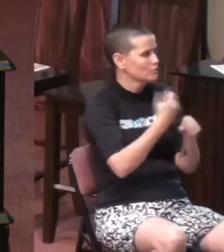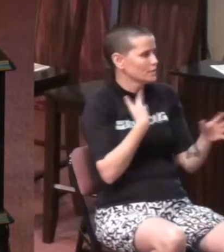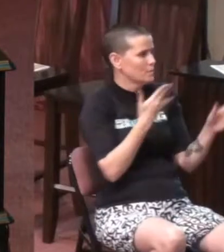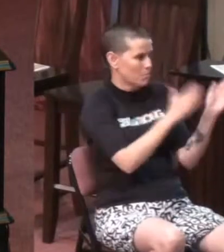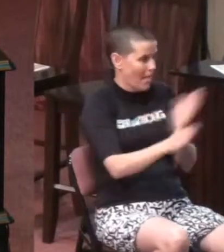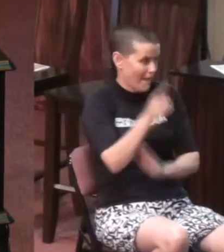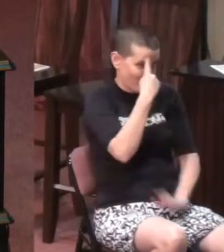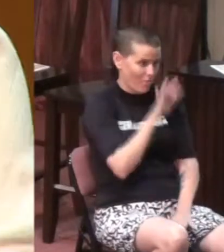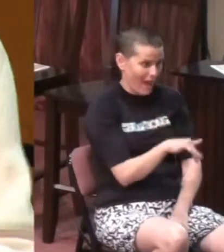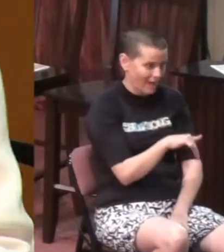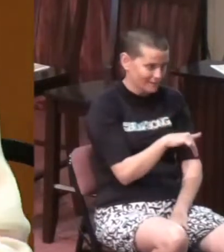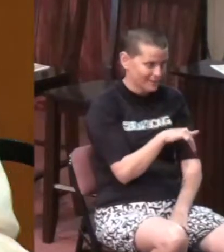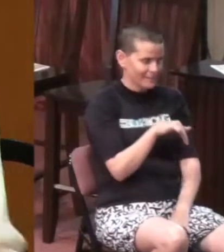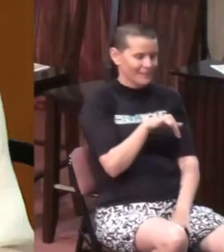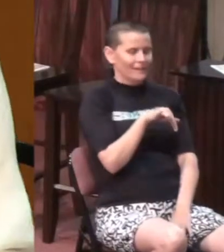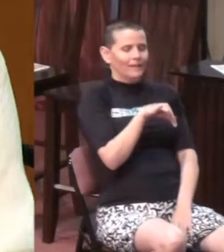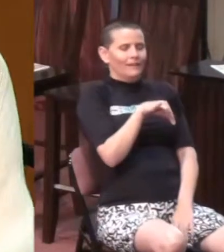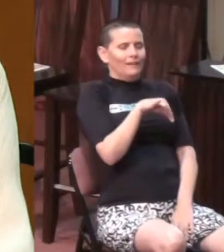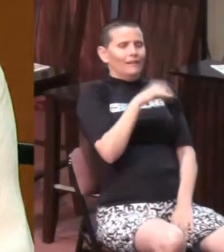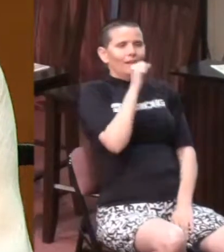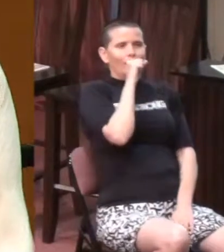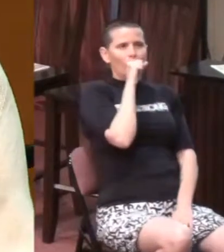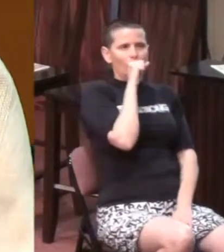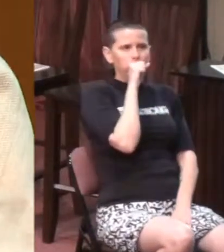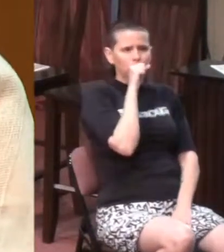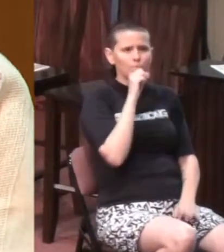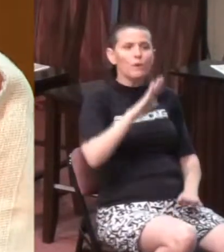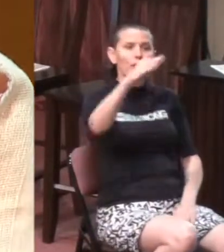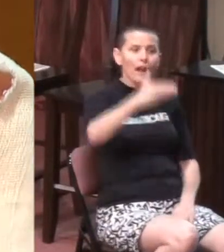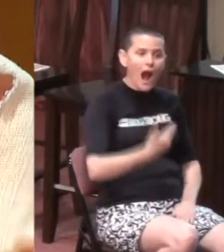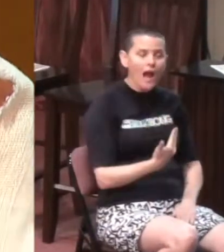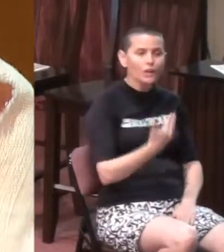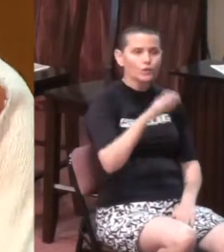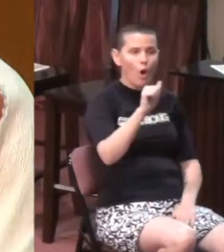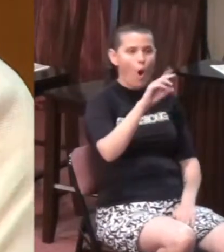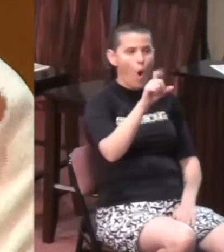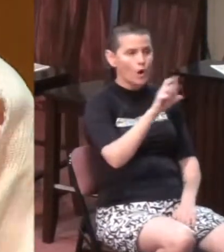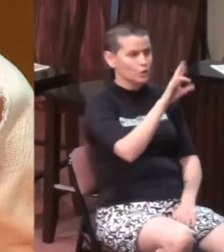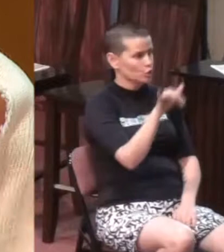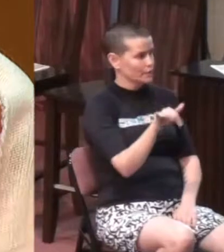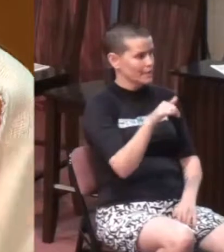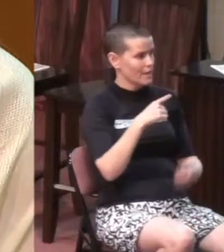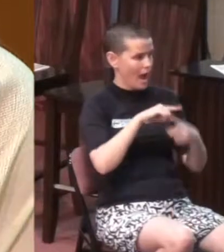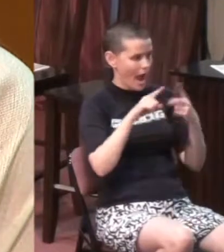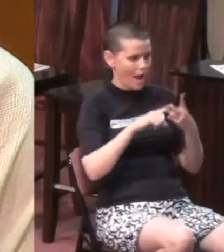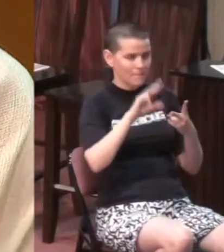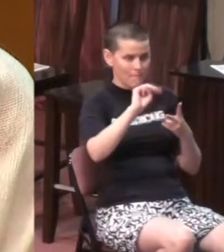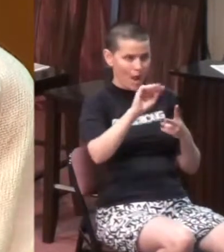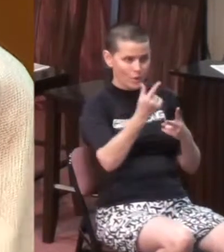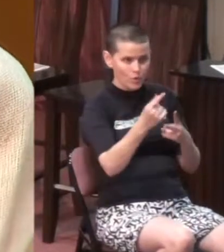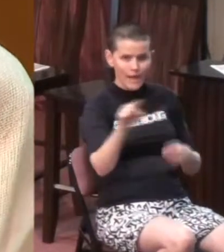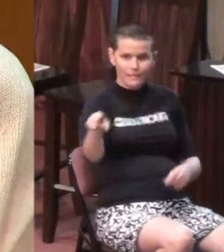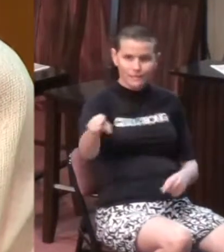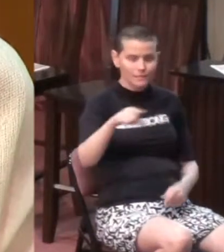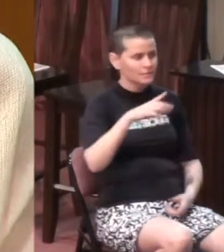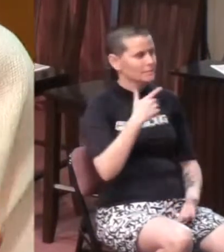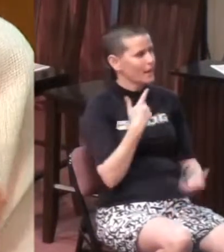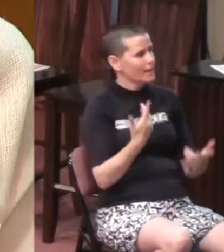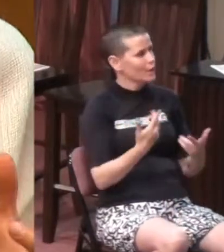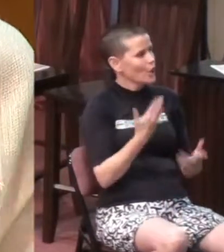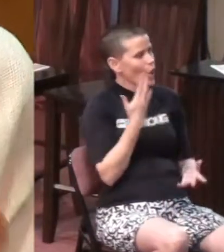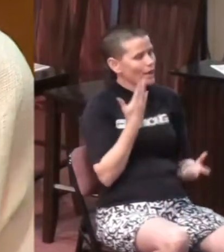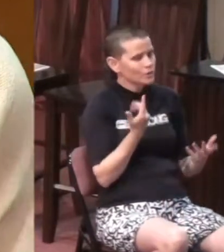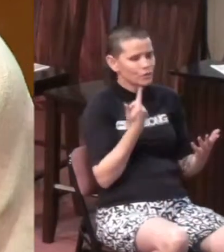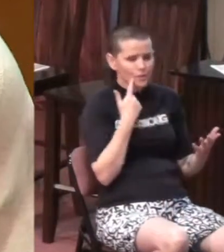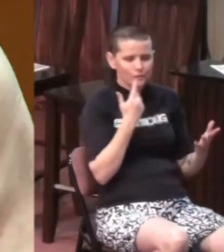grateful. Thank you. But we were able to hire Audrey Simpson and Mary Grace as our worship coordinator. And so, but